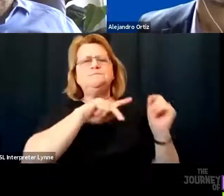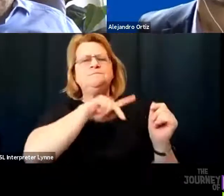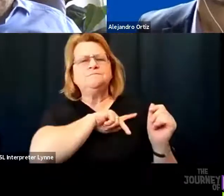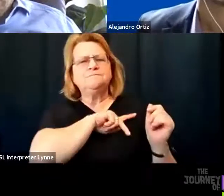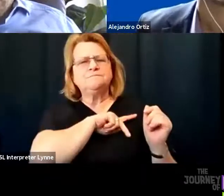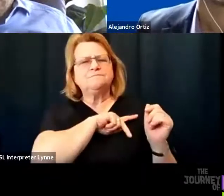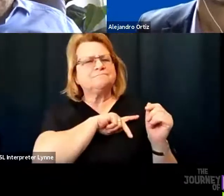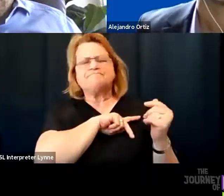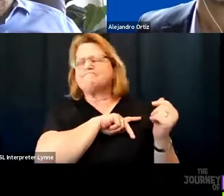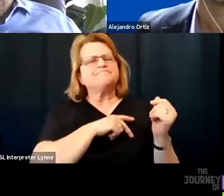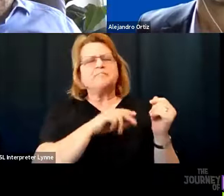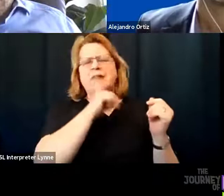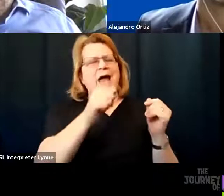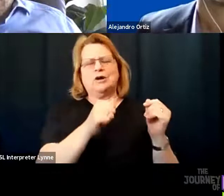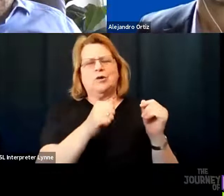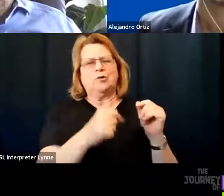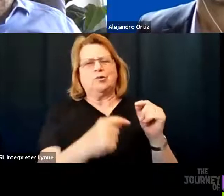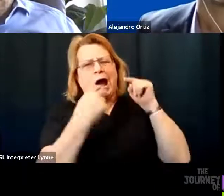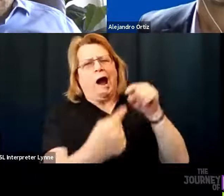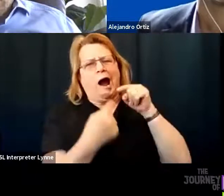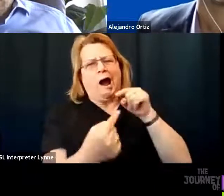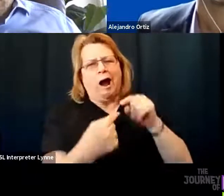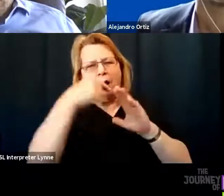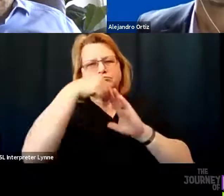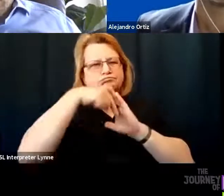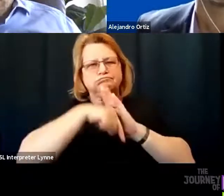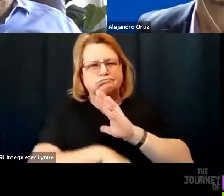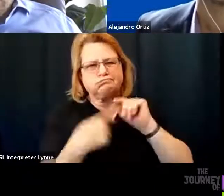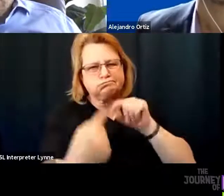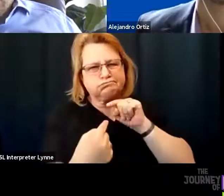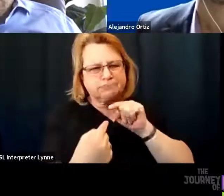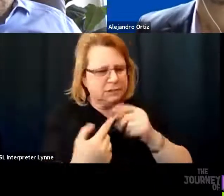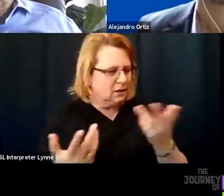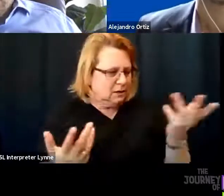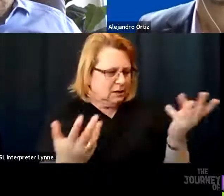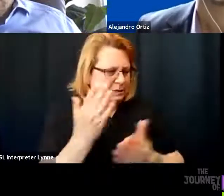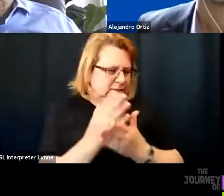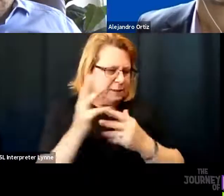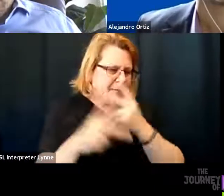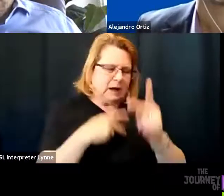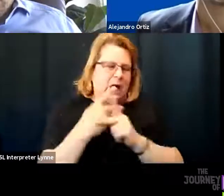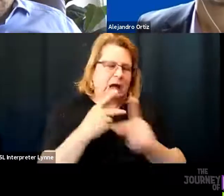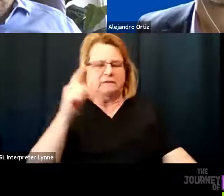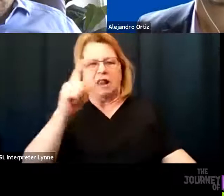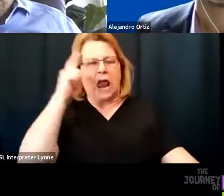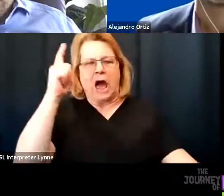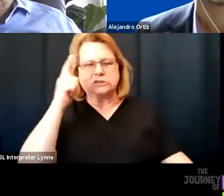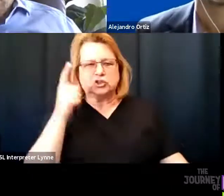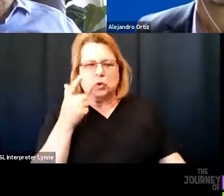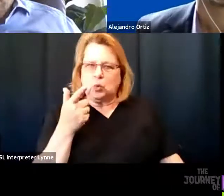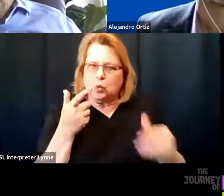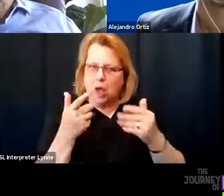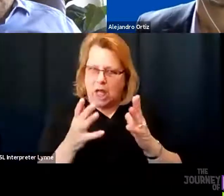the rabbit hole of trying to, in some kind of logical fashion,